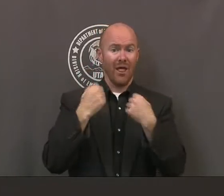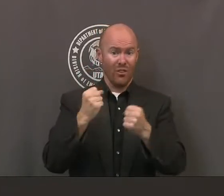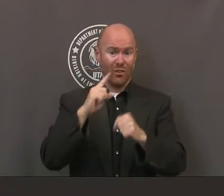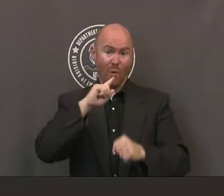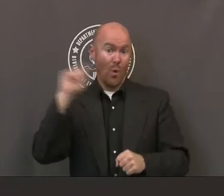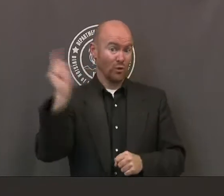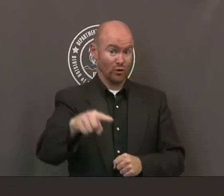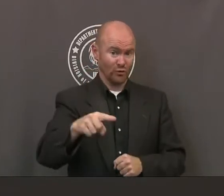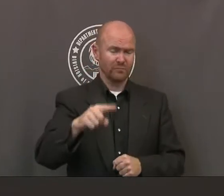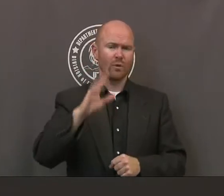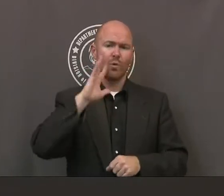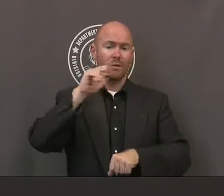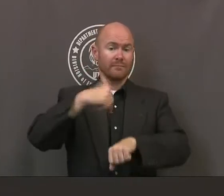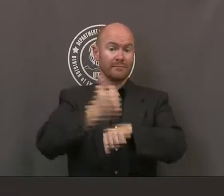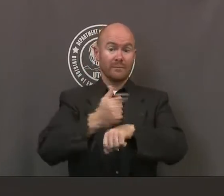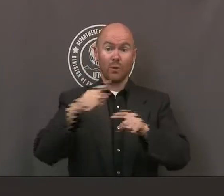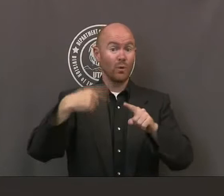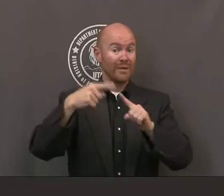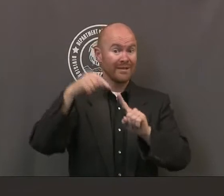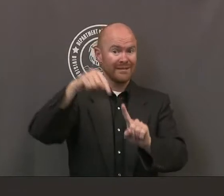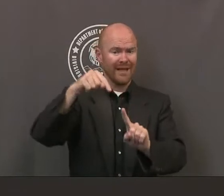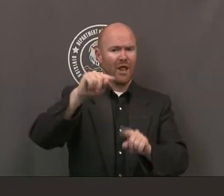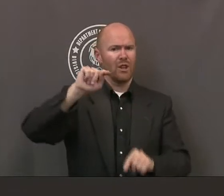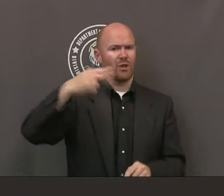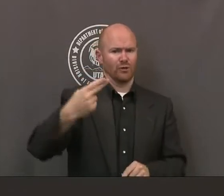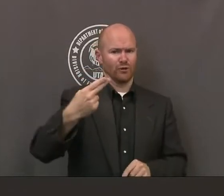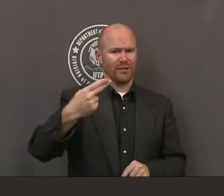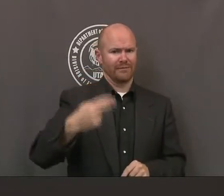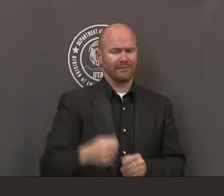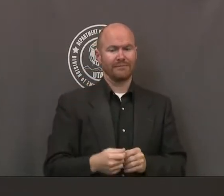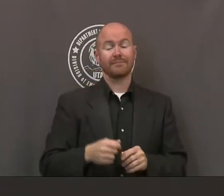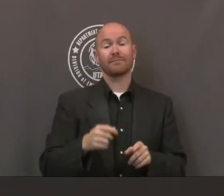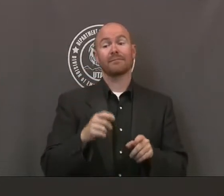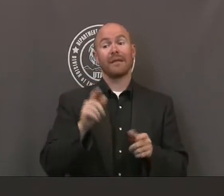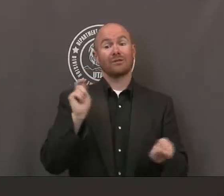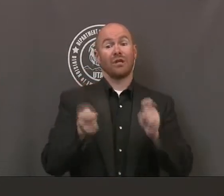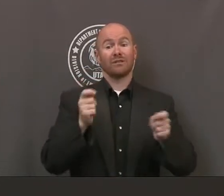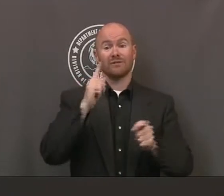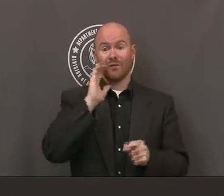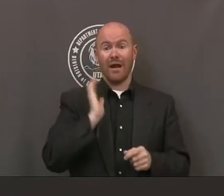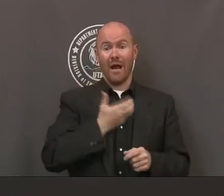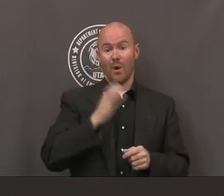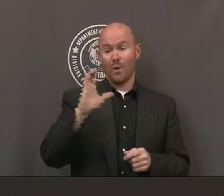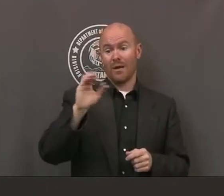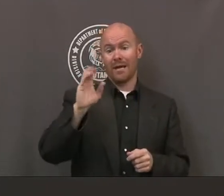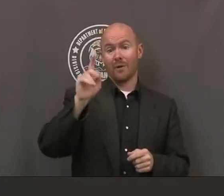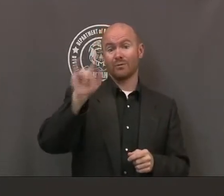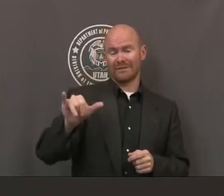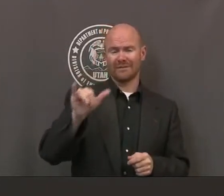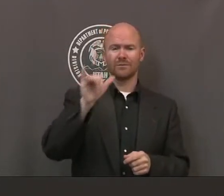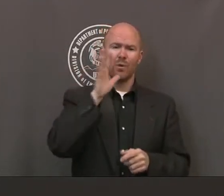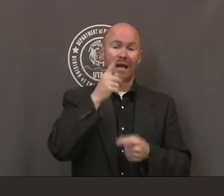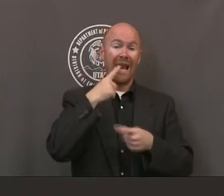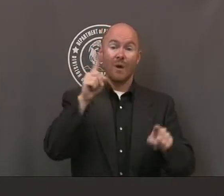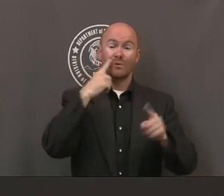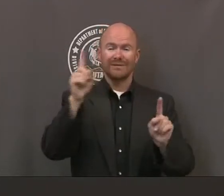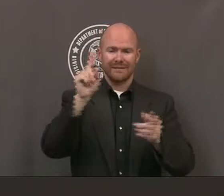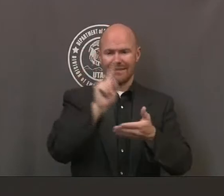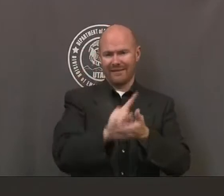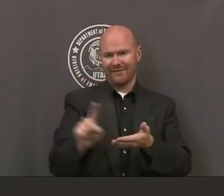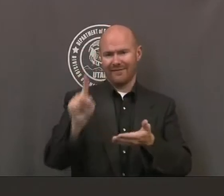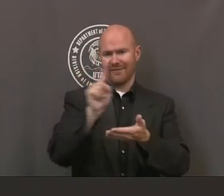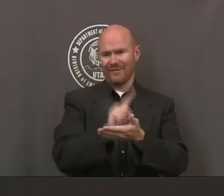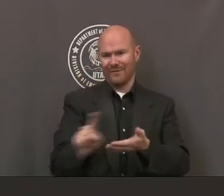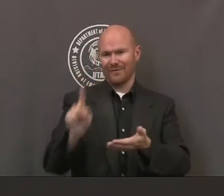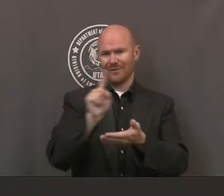Thursday. Changes to county designations, as has been stated earlier, will be announced weekly. And again, I want to emphasize